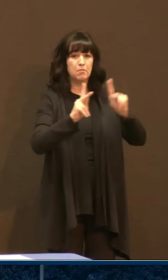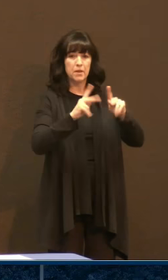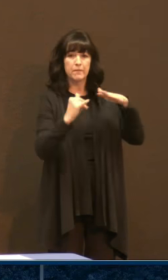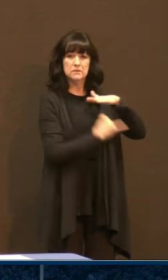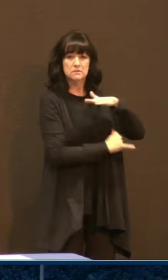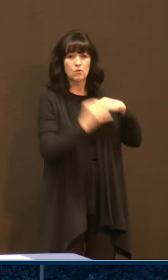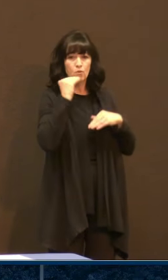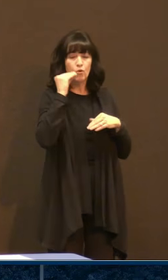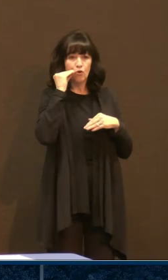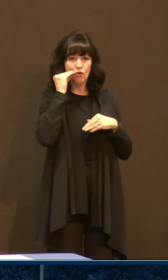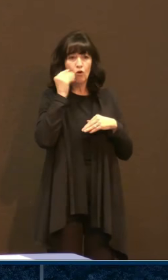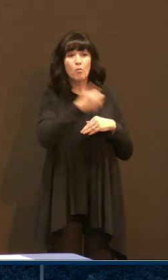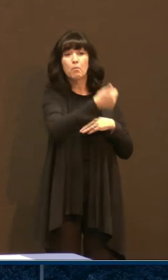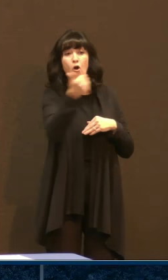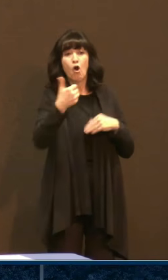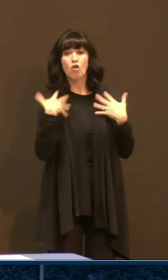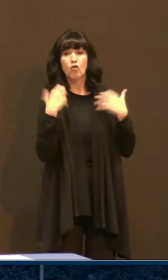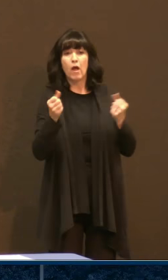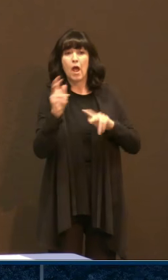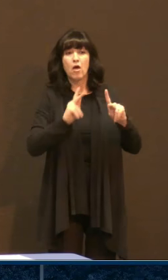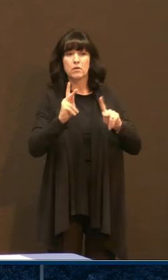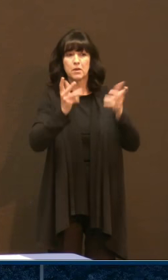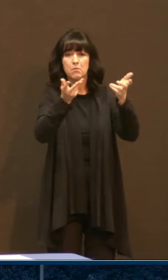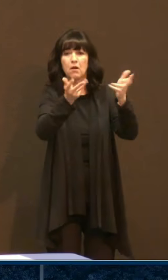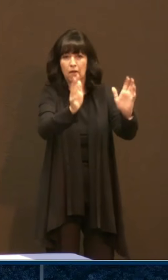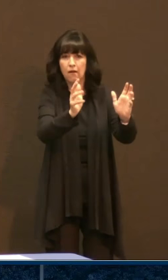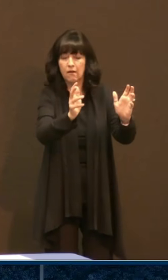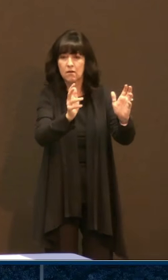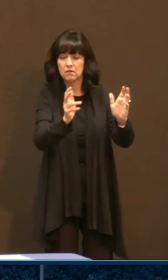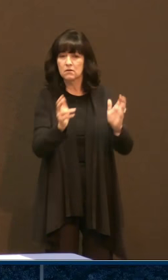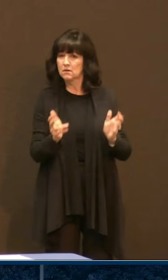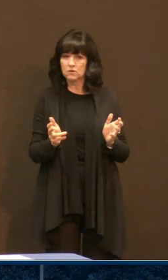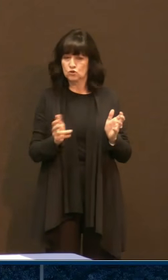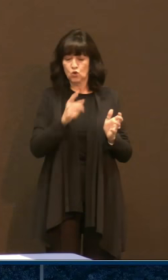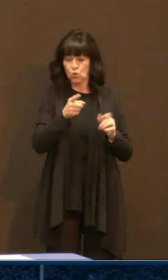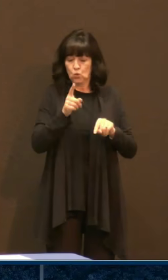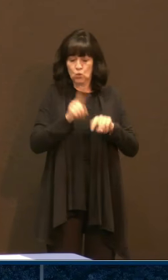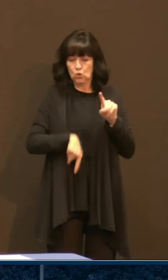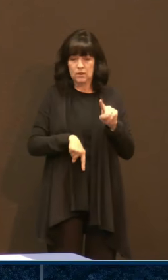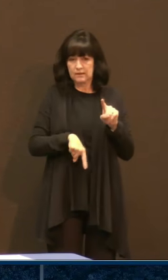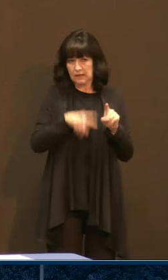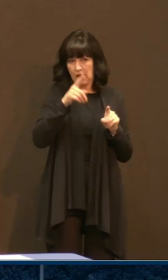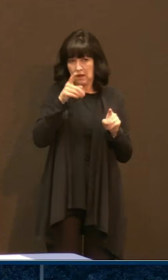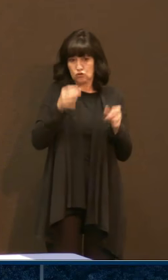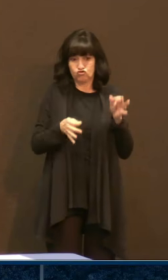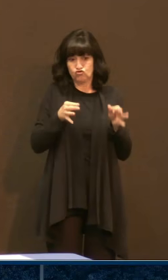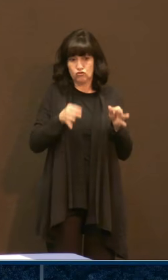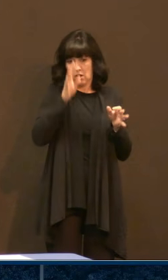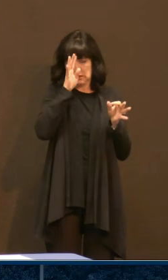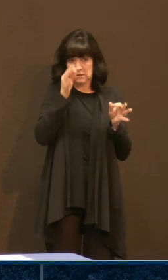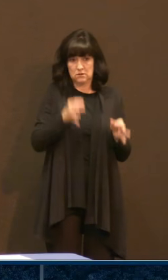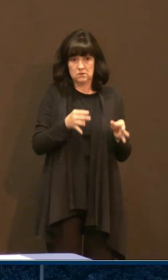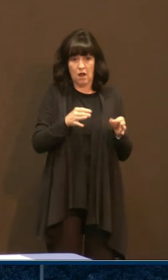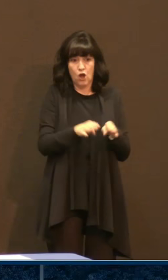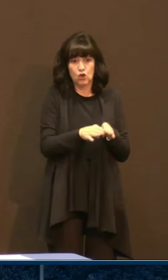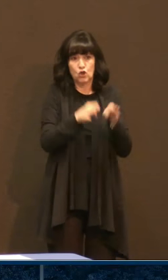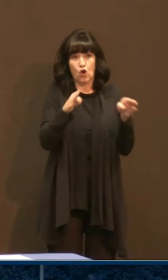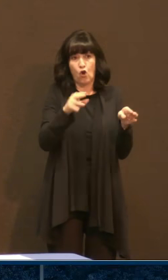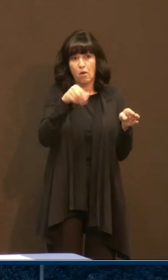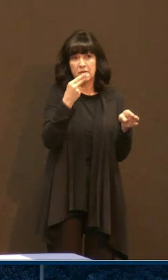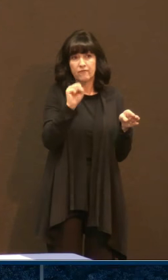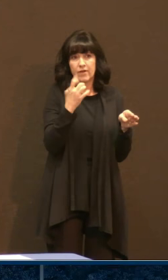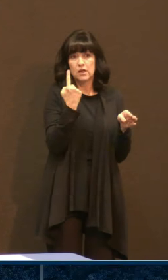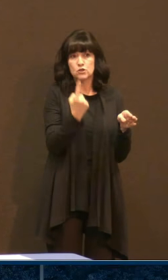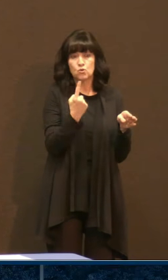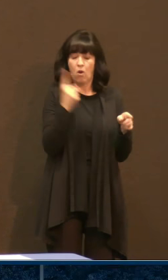total economic shutdown. That's the theory behind it. So you can't move into that first phase until you're